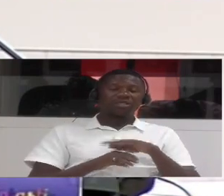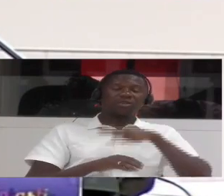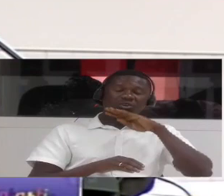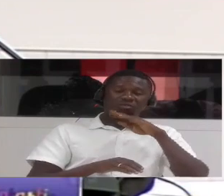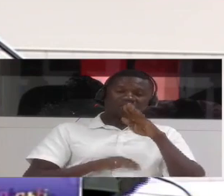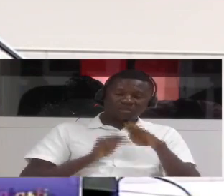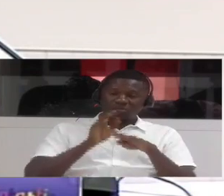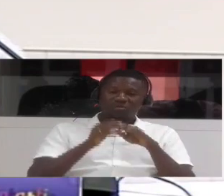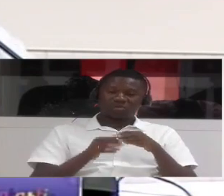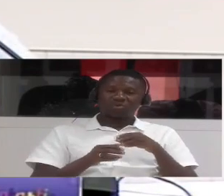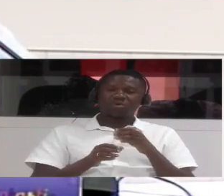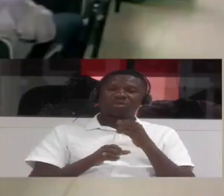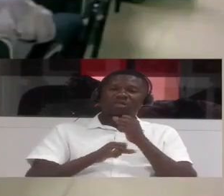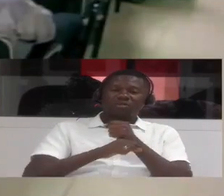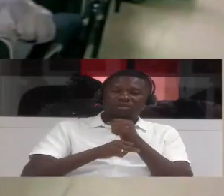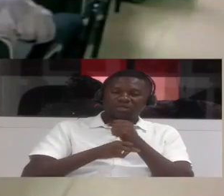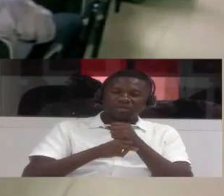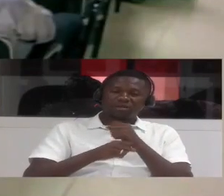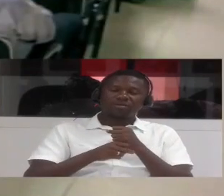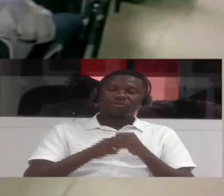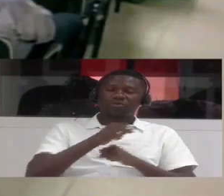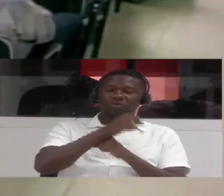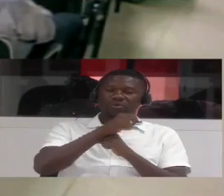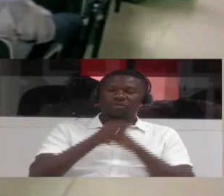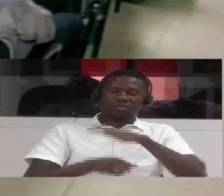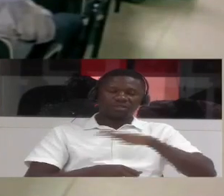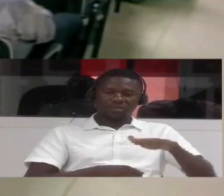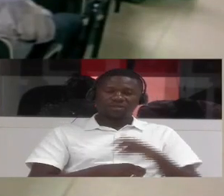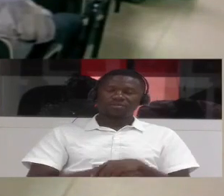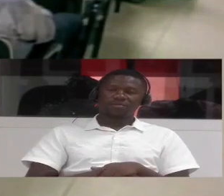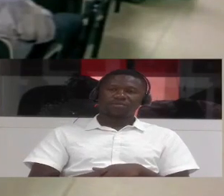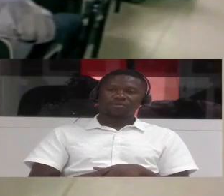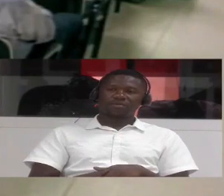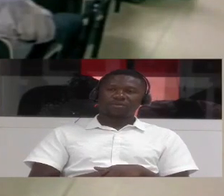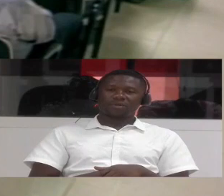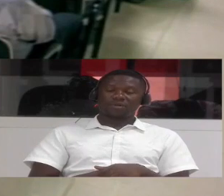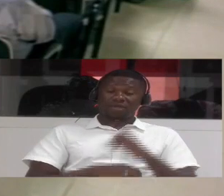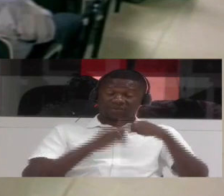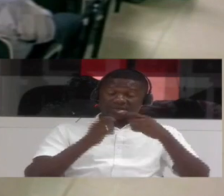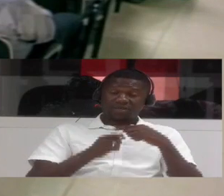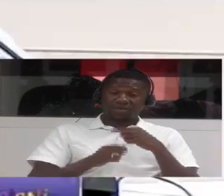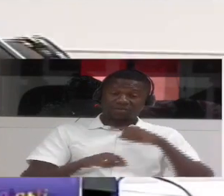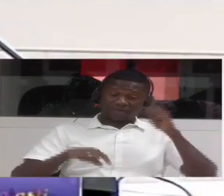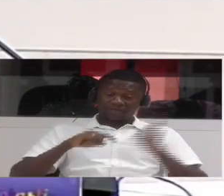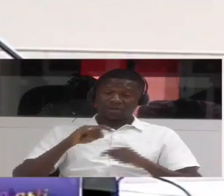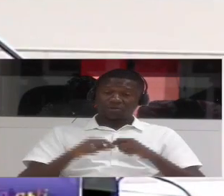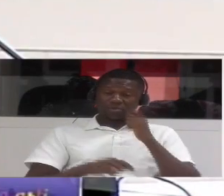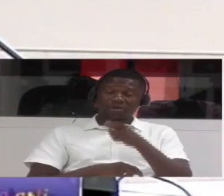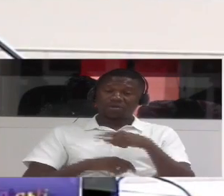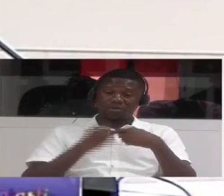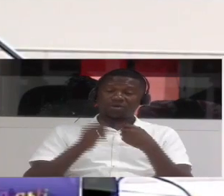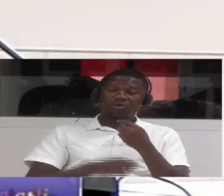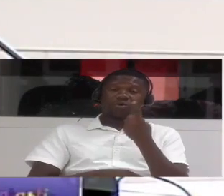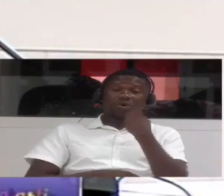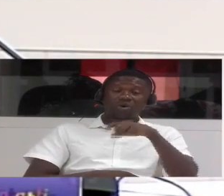take care of children. At the end of the day, he had to pay a fine of $100,000.